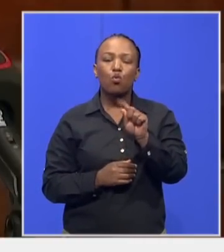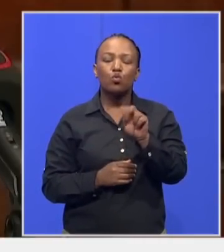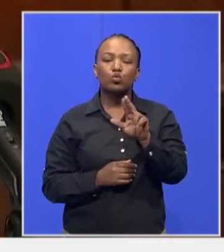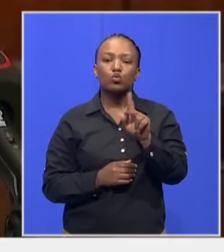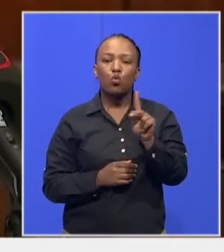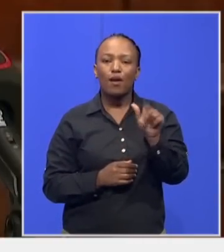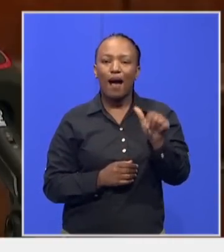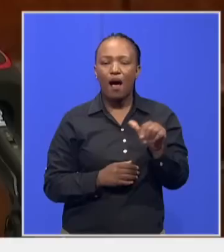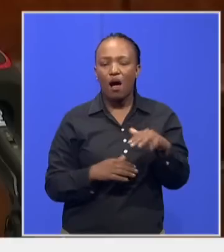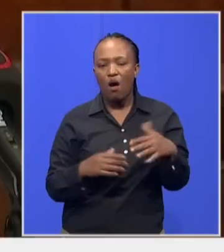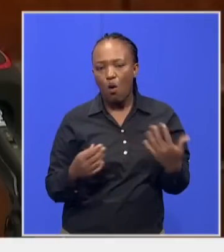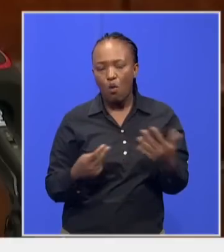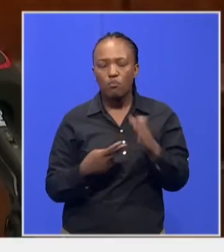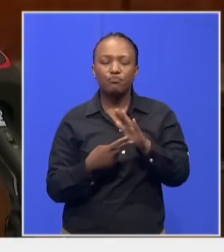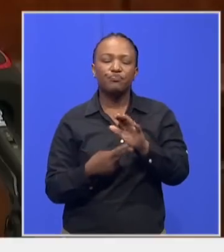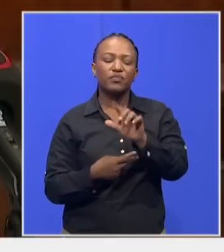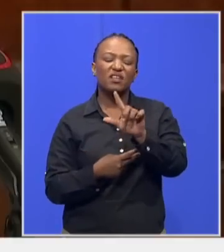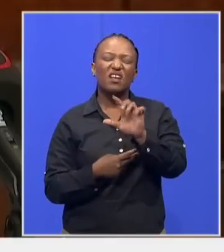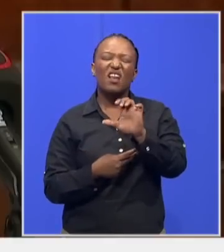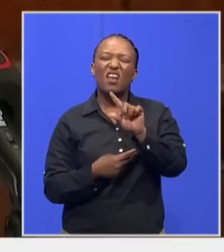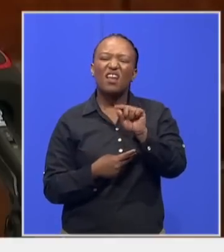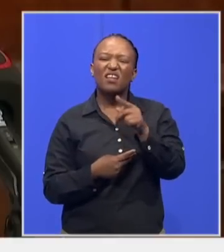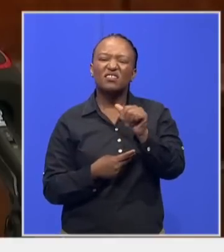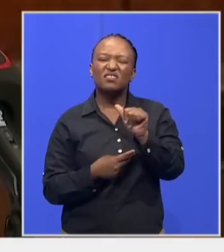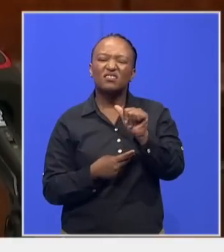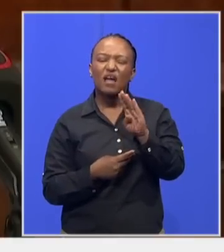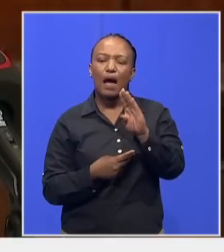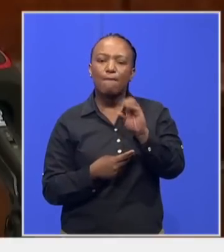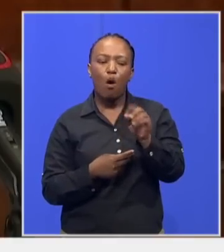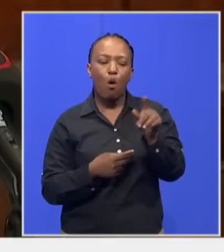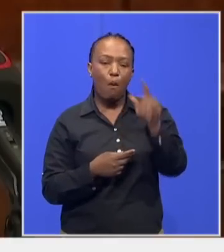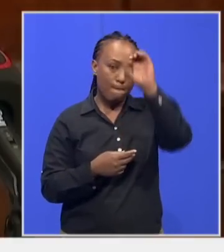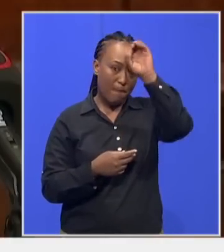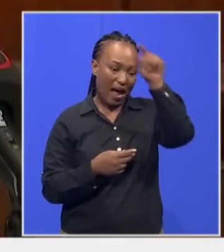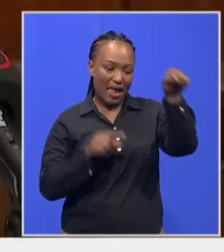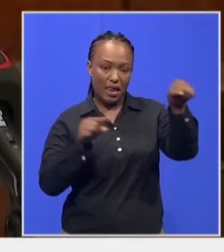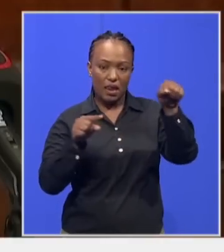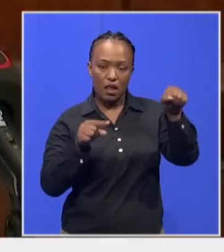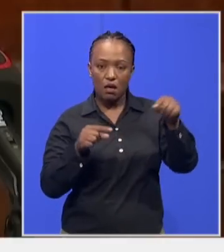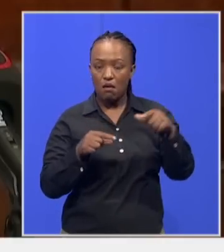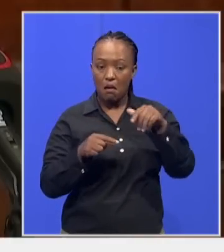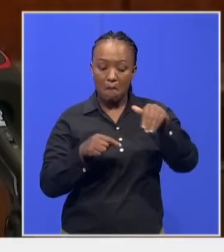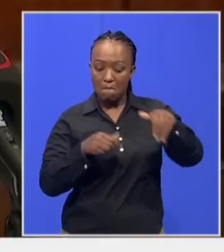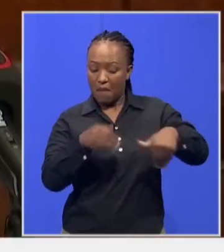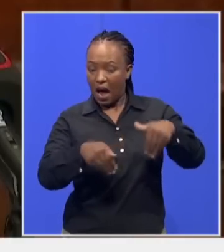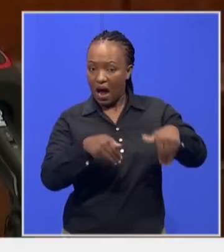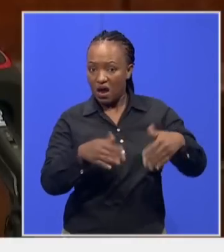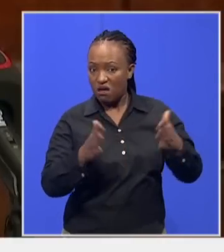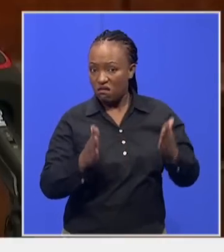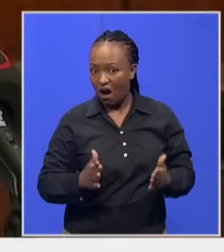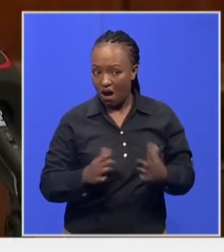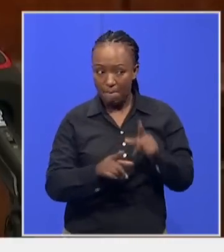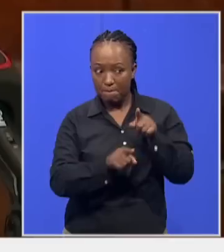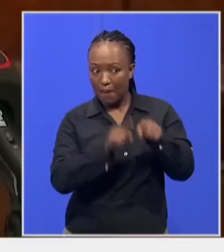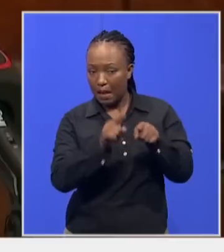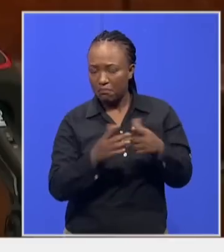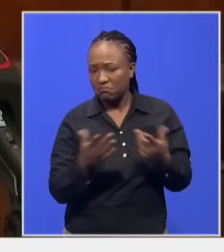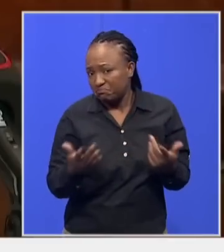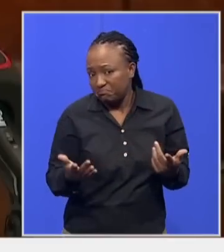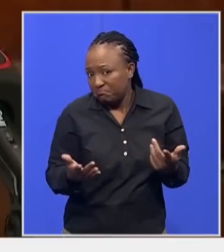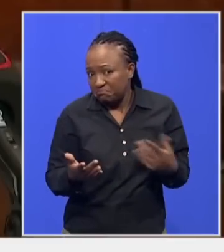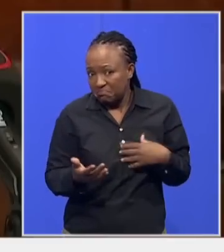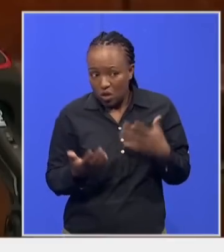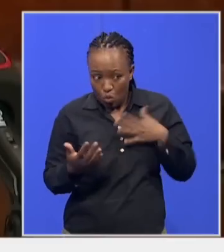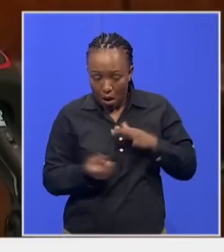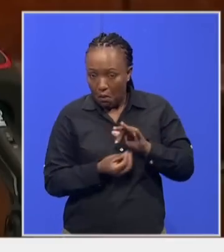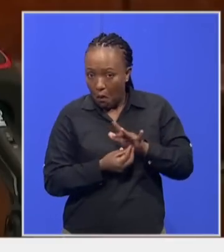are not investing in that coal mine. So we can't be blaming the miner. The miner mines where you said he must mine, and of